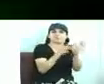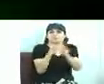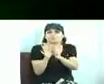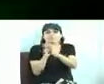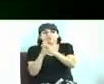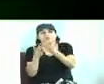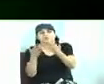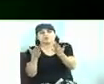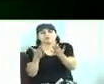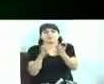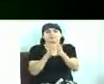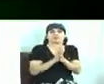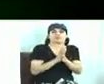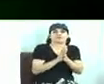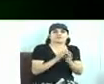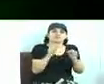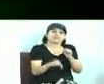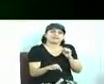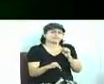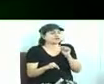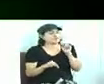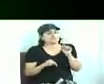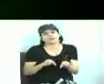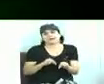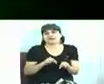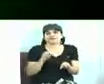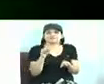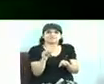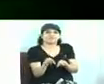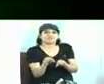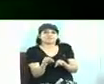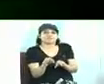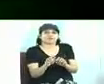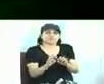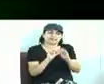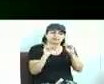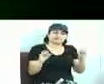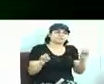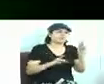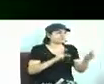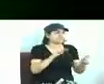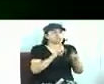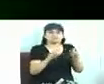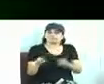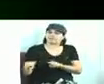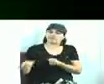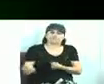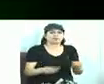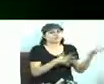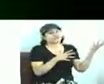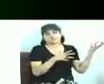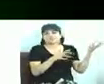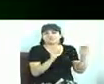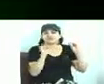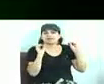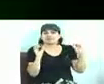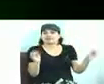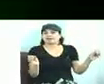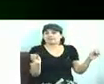the word. Step by step, no one can put